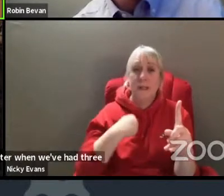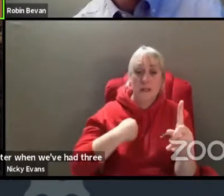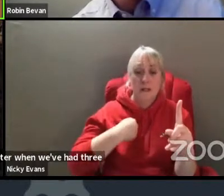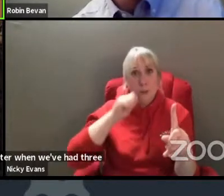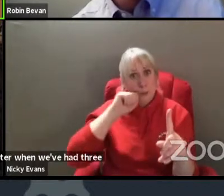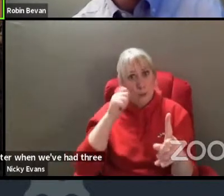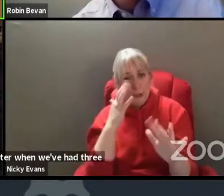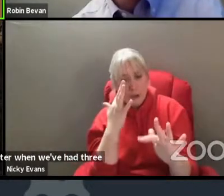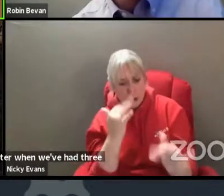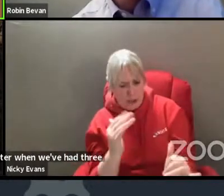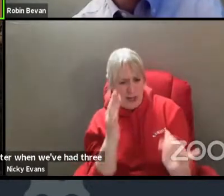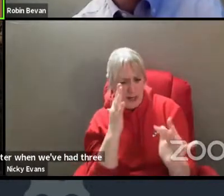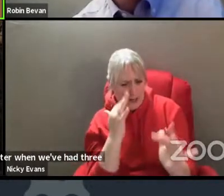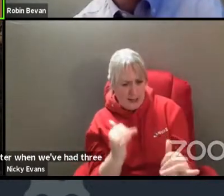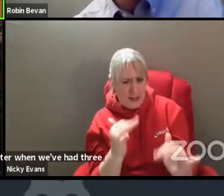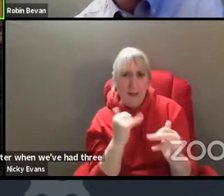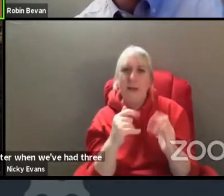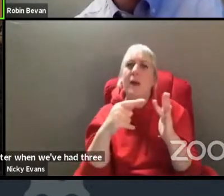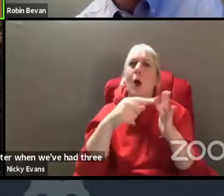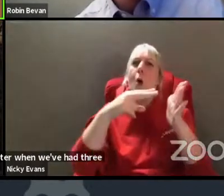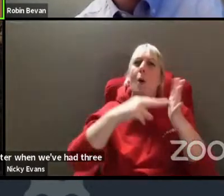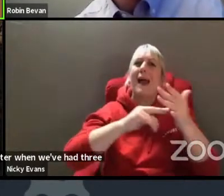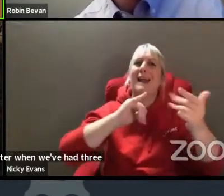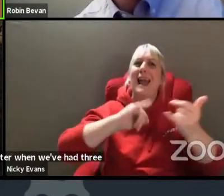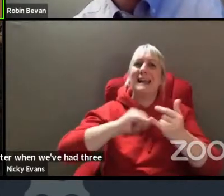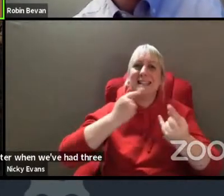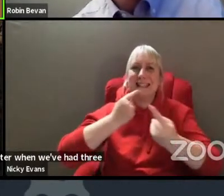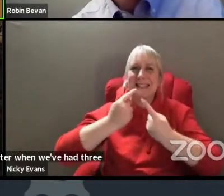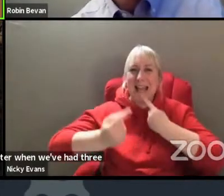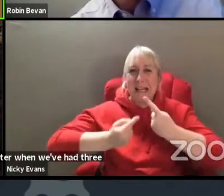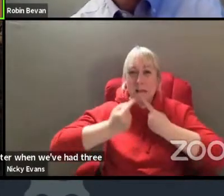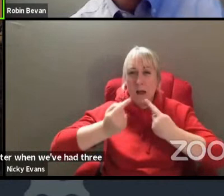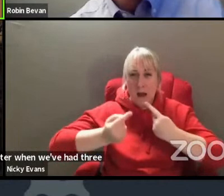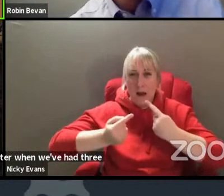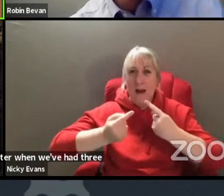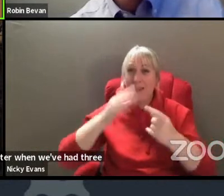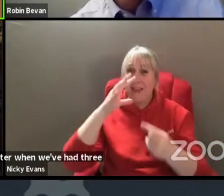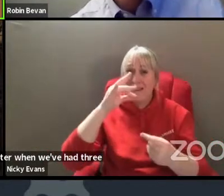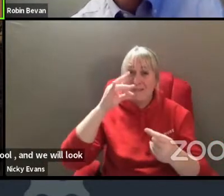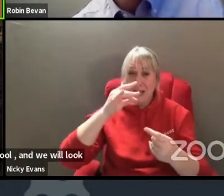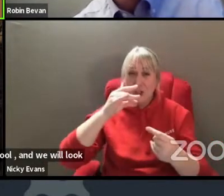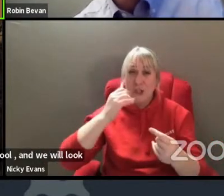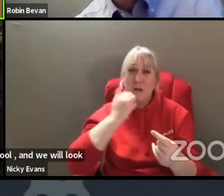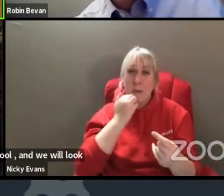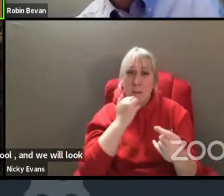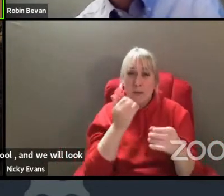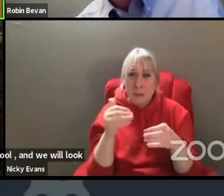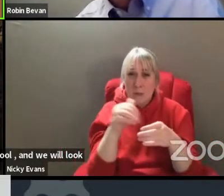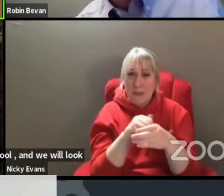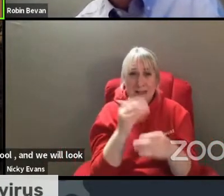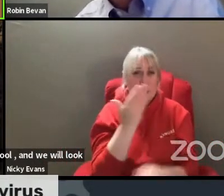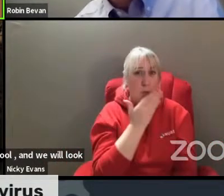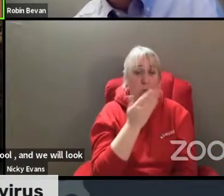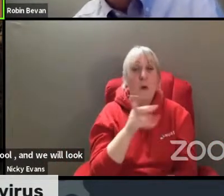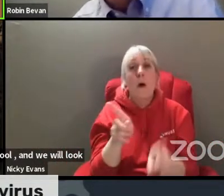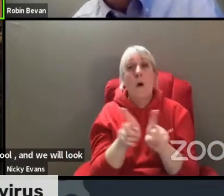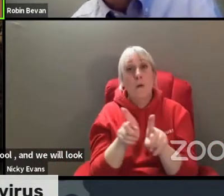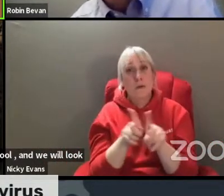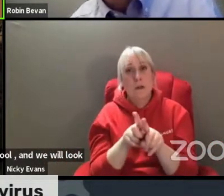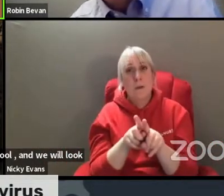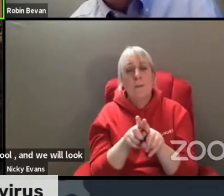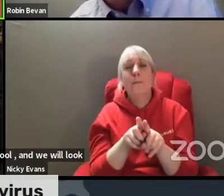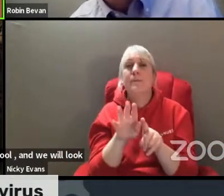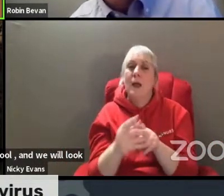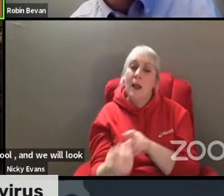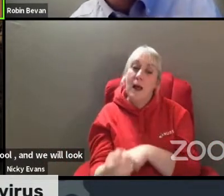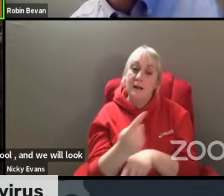eye on the ONS data of infection rates in school. And we're going to also keep a very close eye. We had a meeting last week